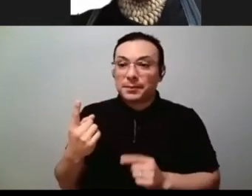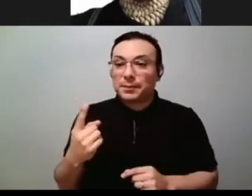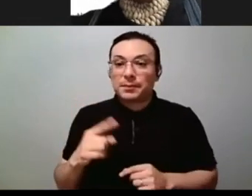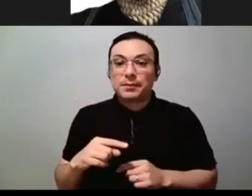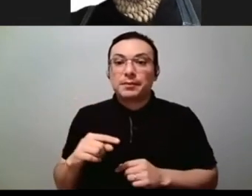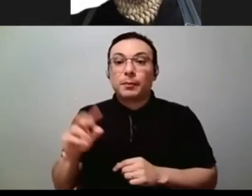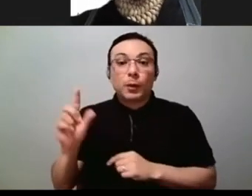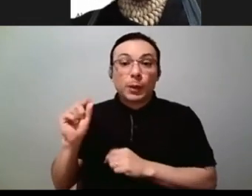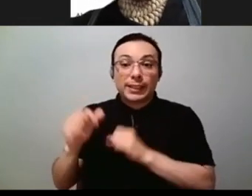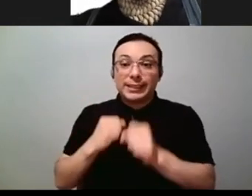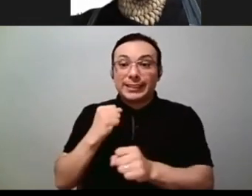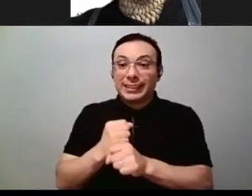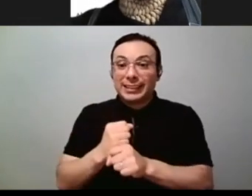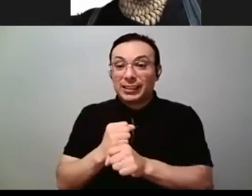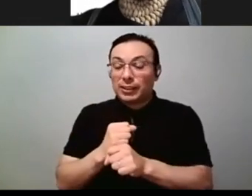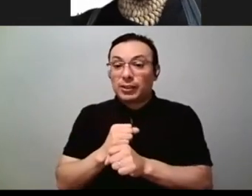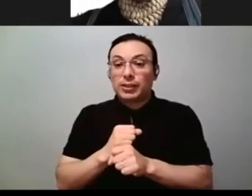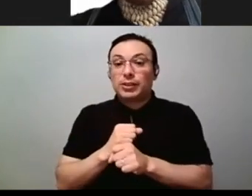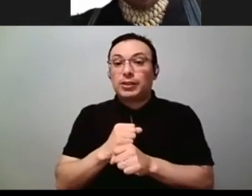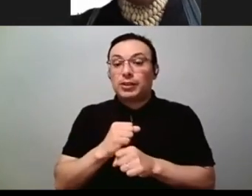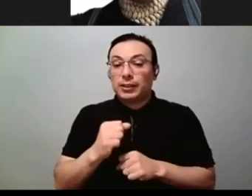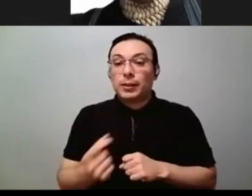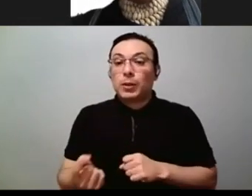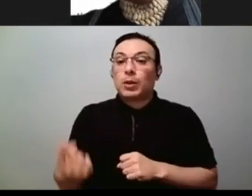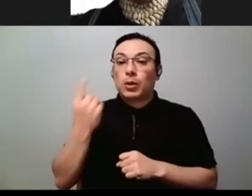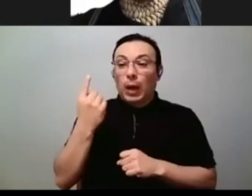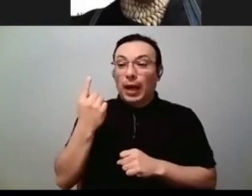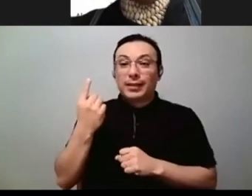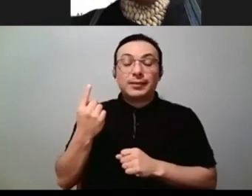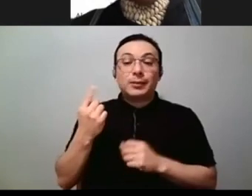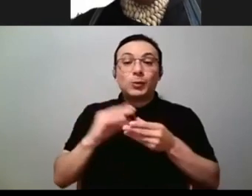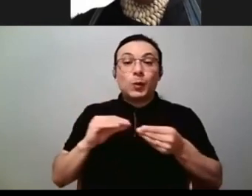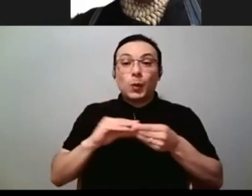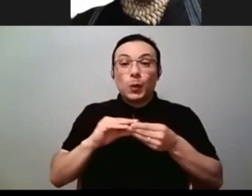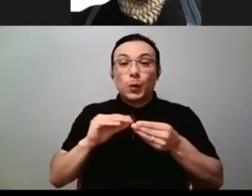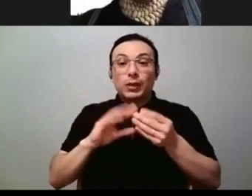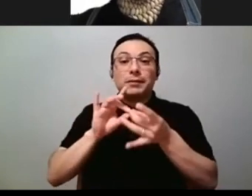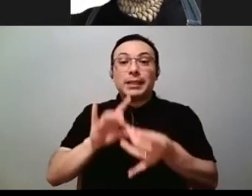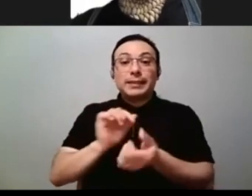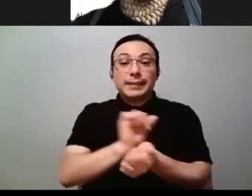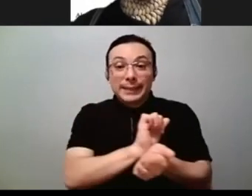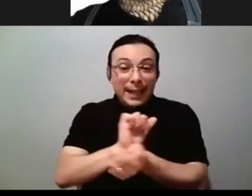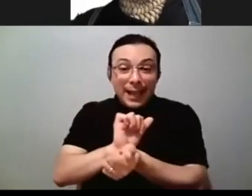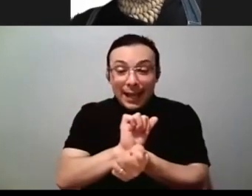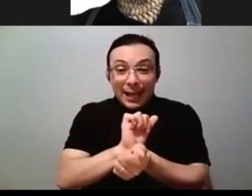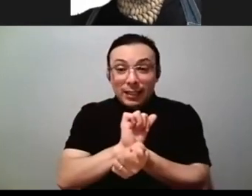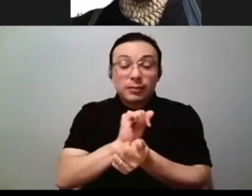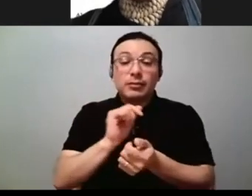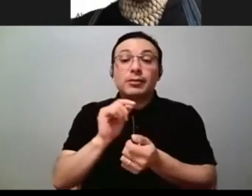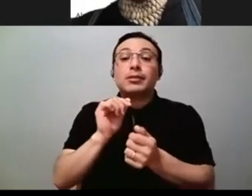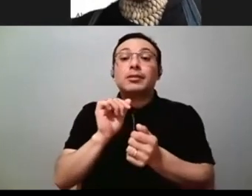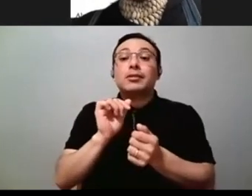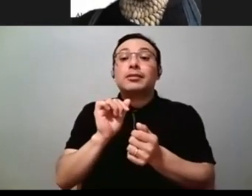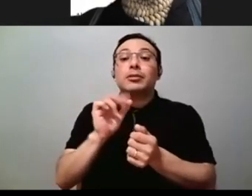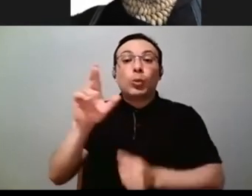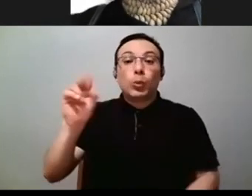we had one story about slavery in one family which was roots that's it you know that's it you know for the millions that made